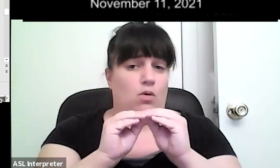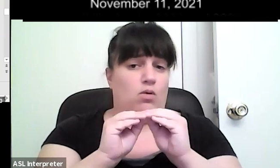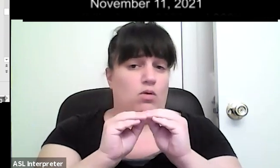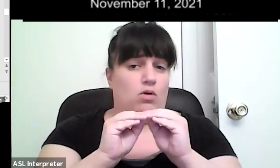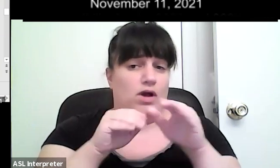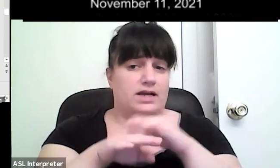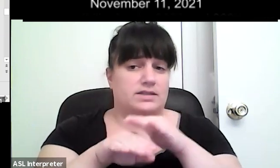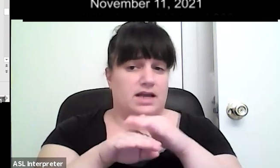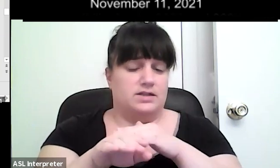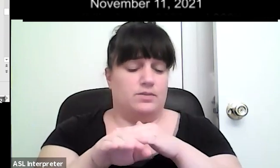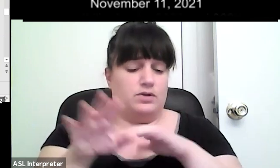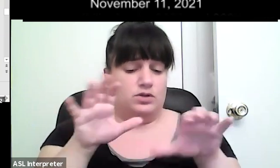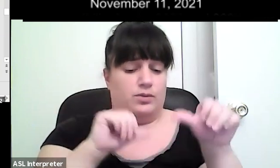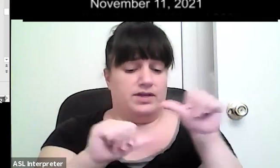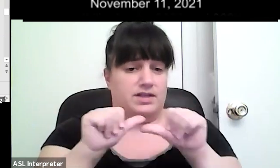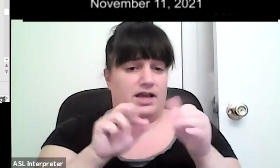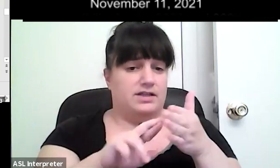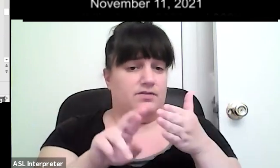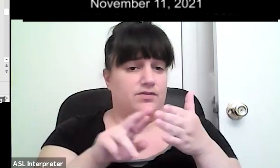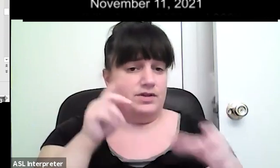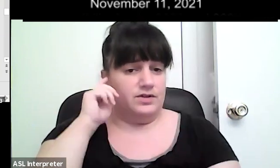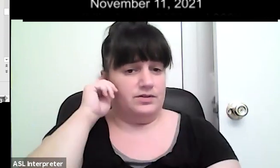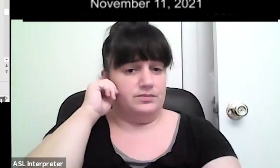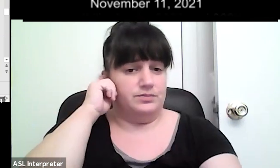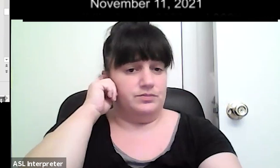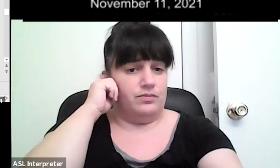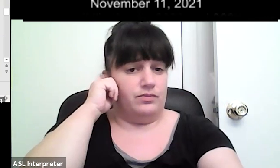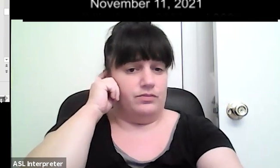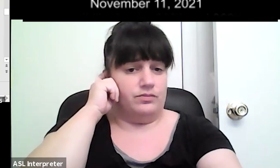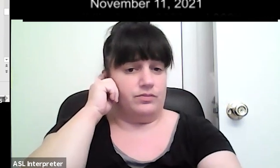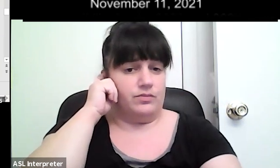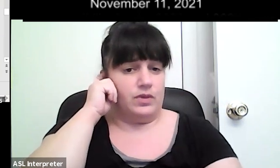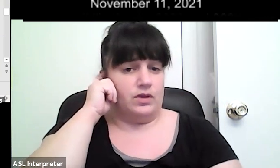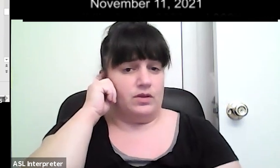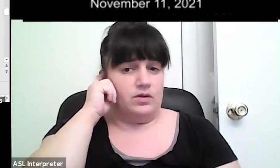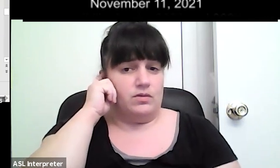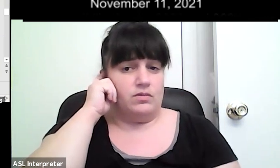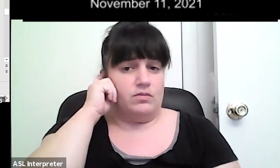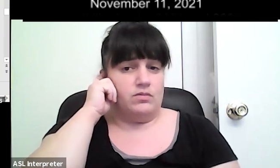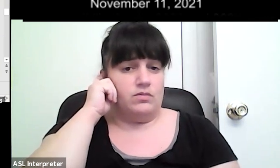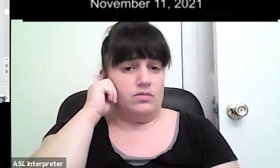her scientific research. So next we will, sorry.